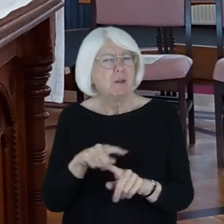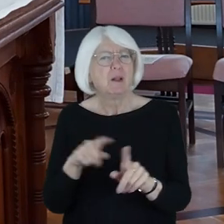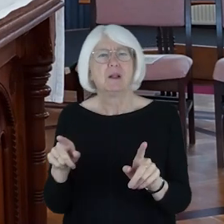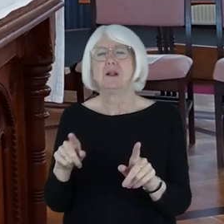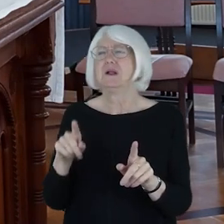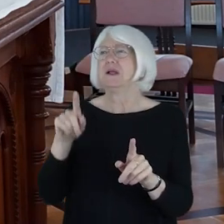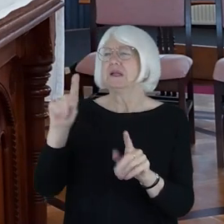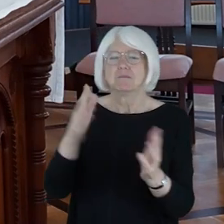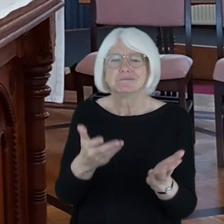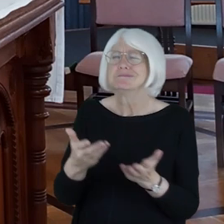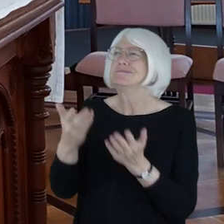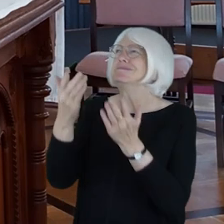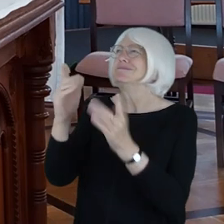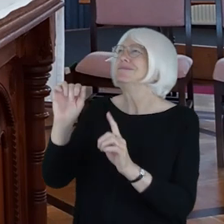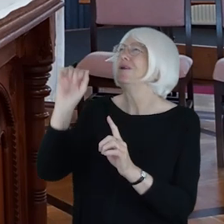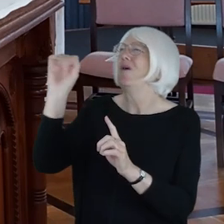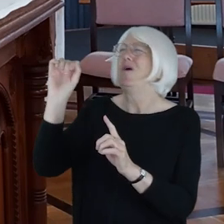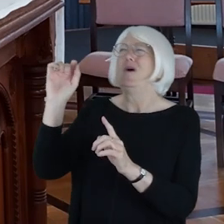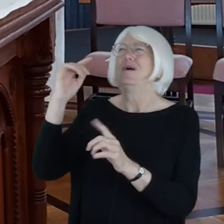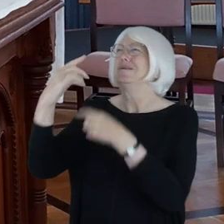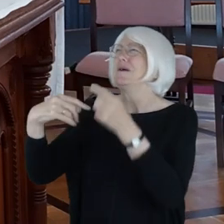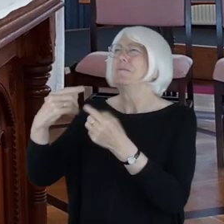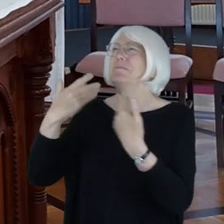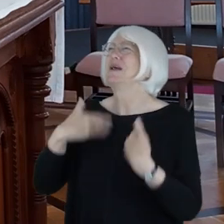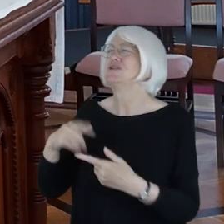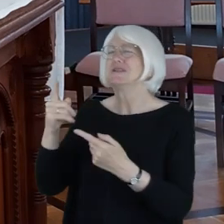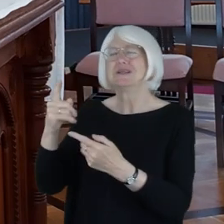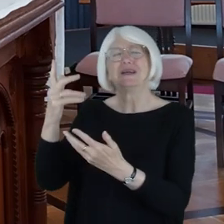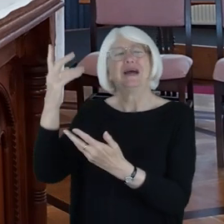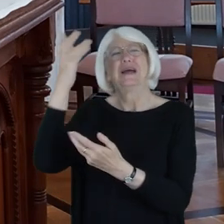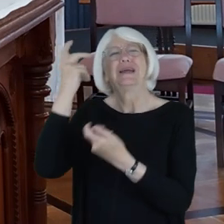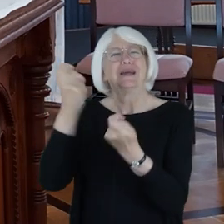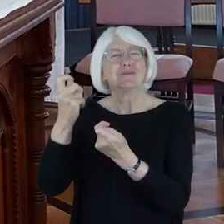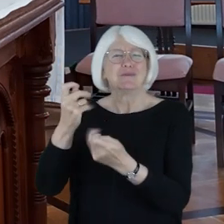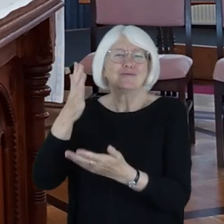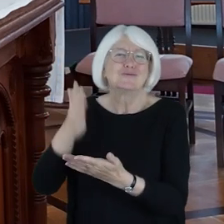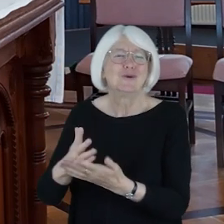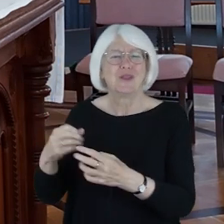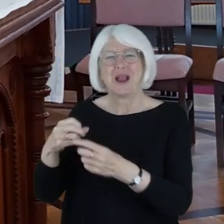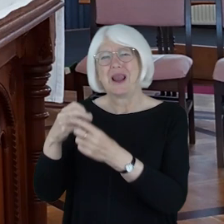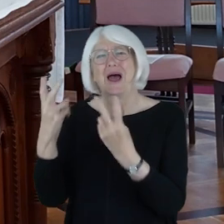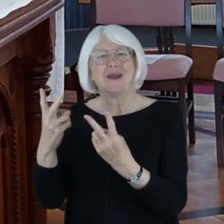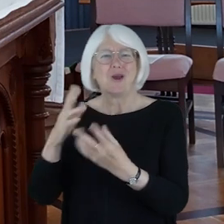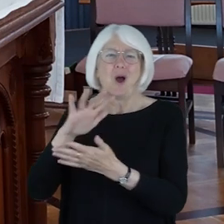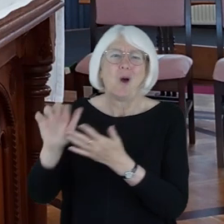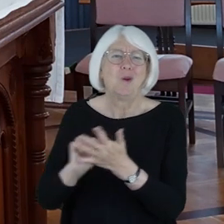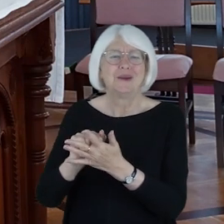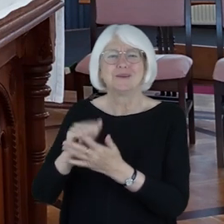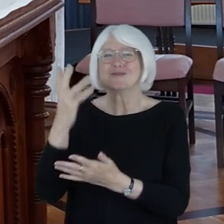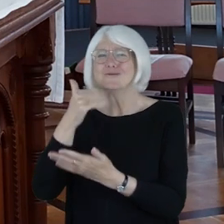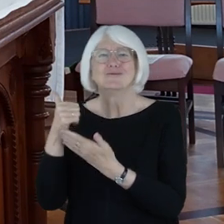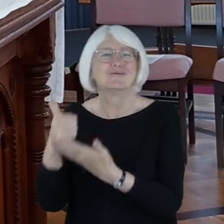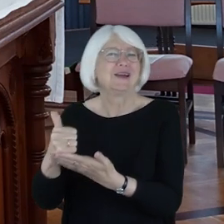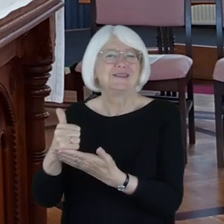infinite majesty a kingdom of truth and life, a kingdom of holiness and grace, a kingdom of